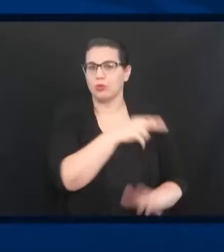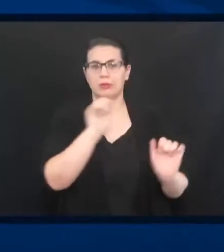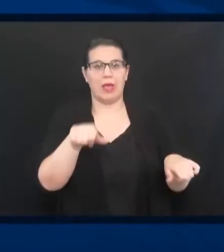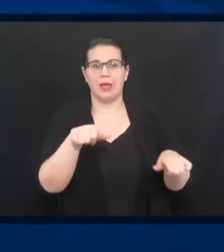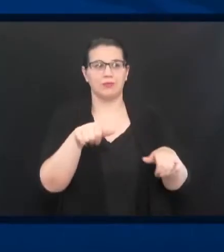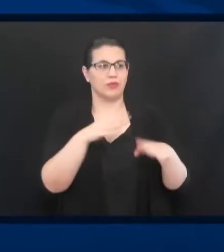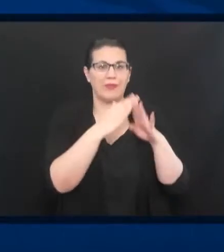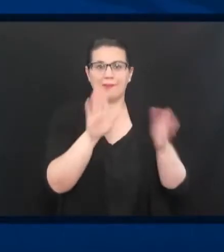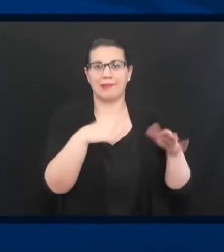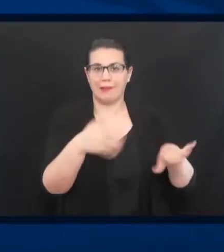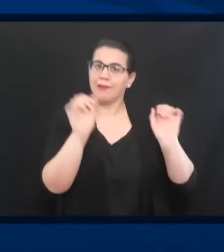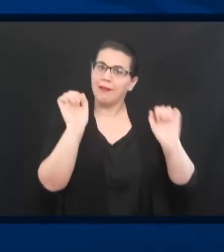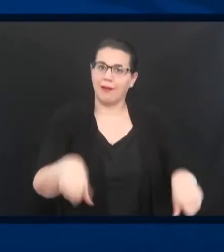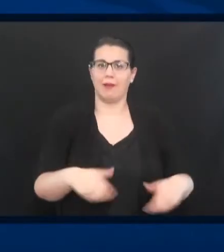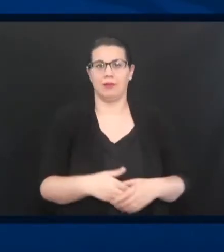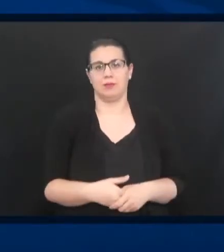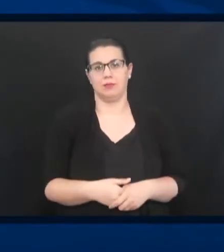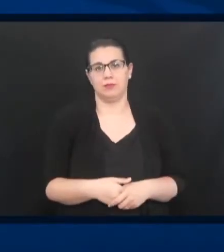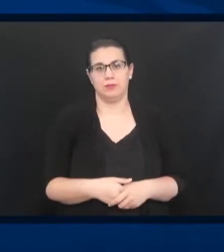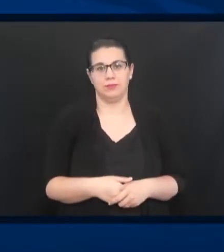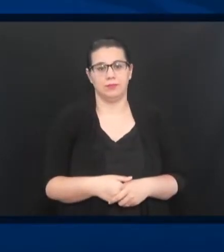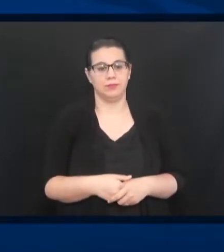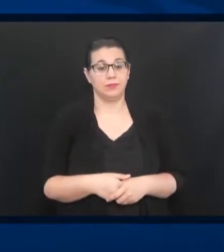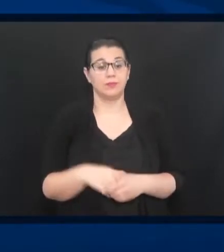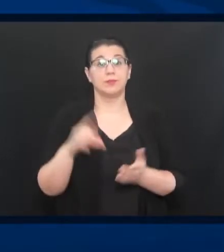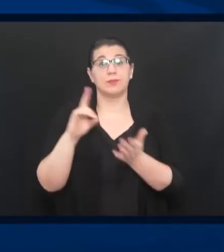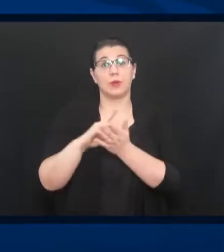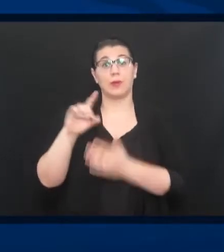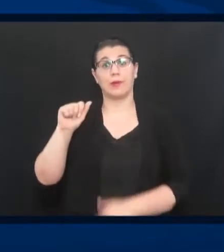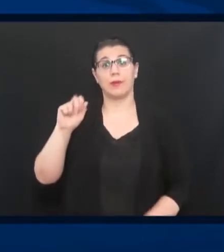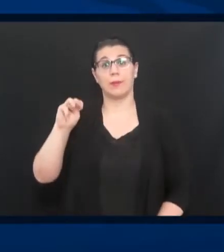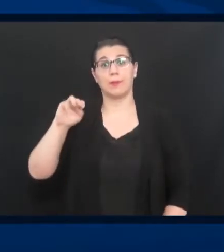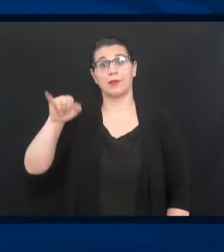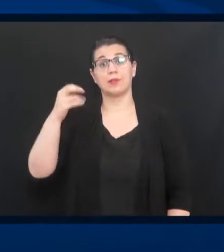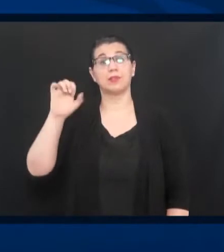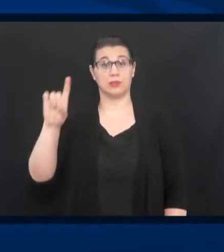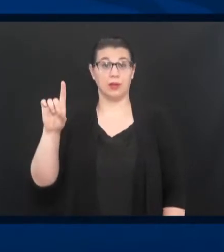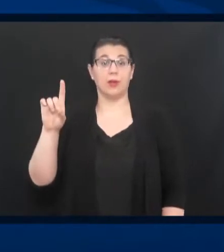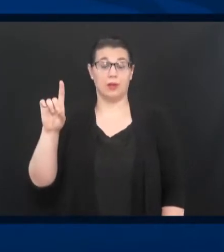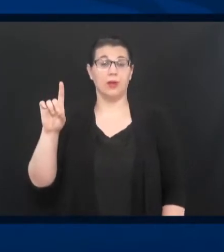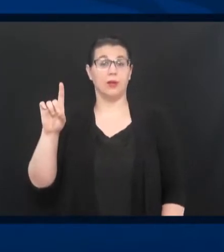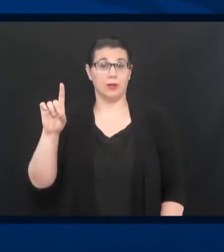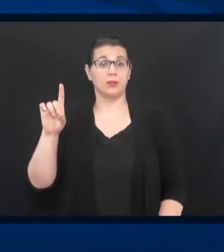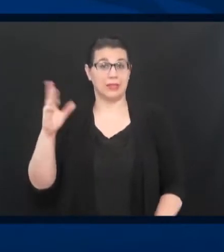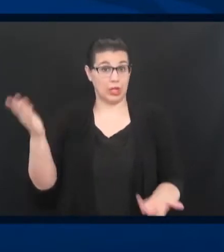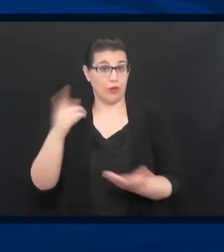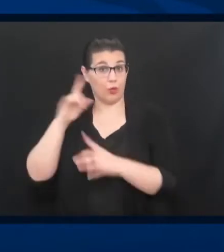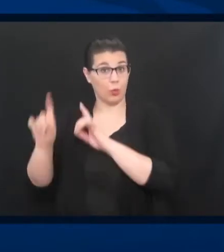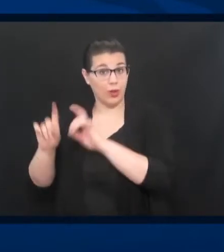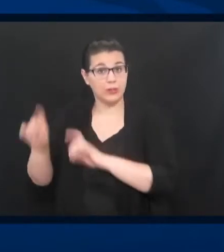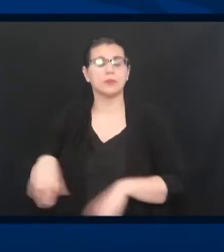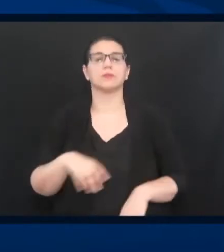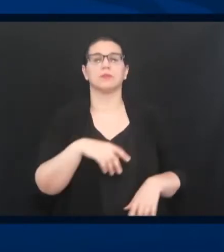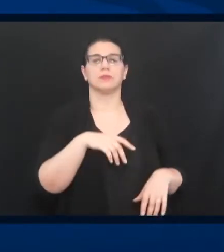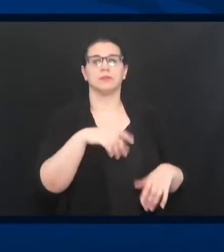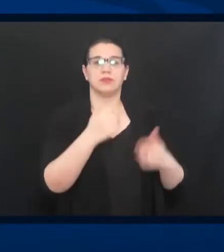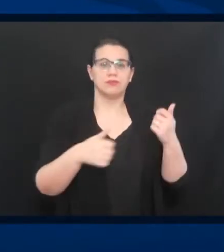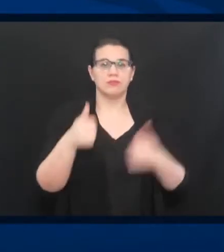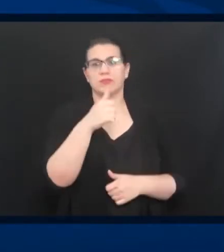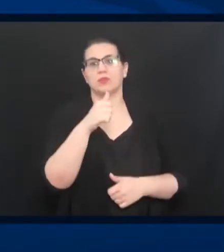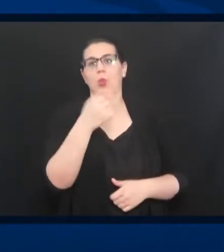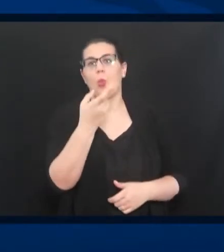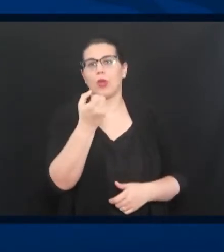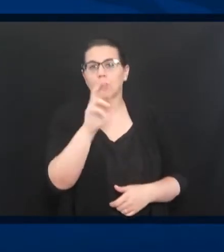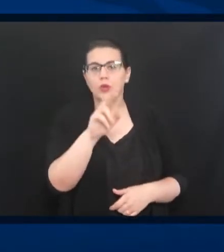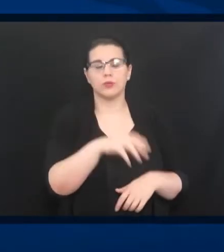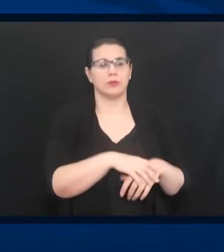Dr. Anamjad, our state health officer, is also joining us today and is available for questions. Retired Major General Jim Hoyer and Secretary Bill Crouch had prior